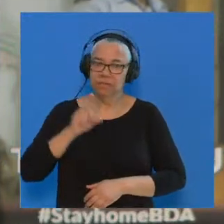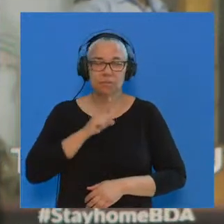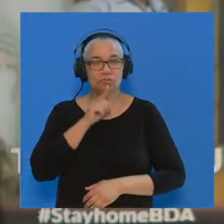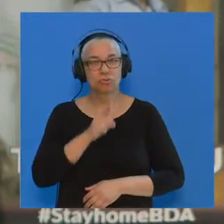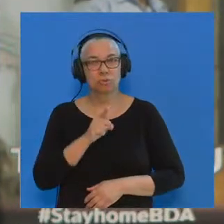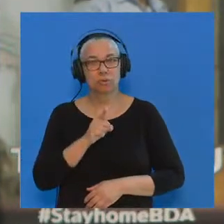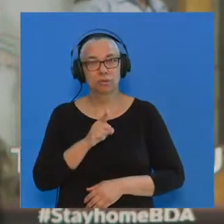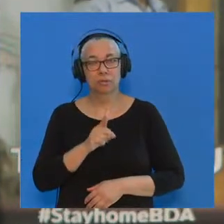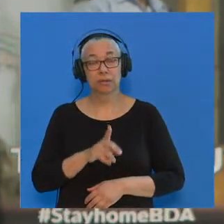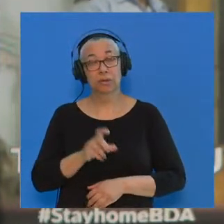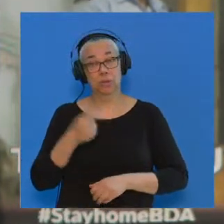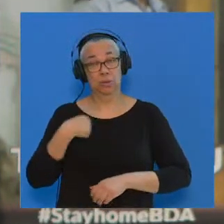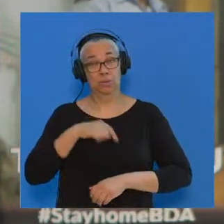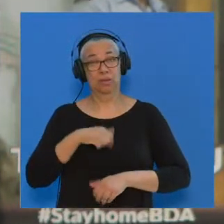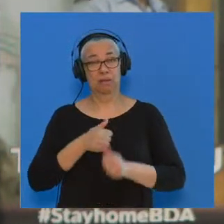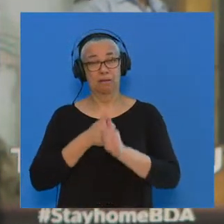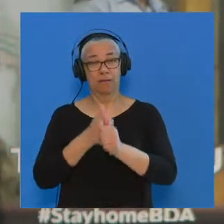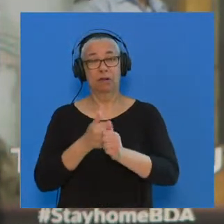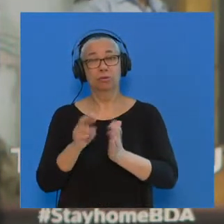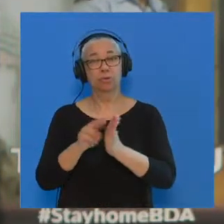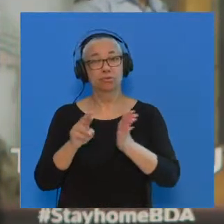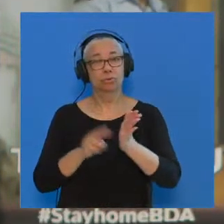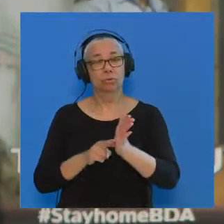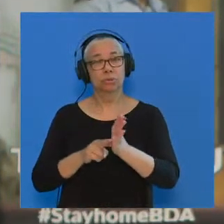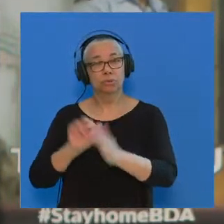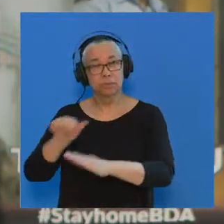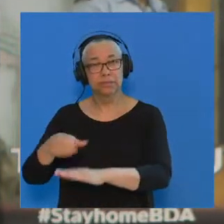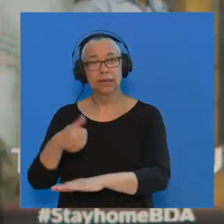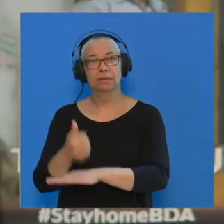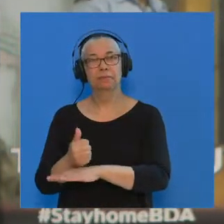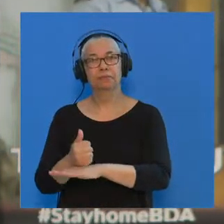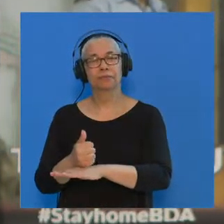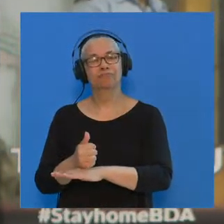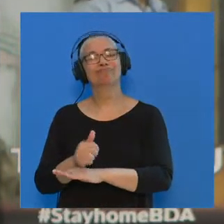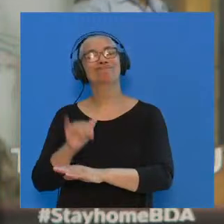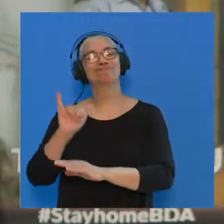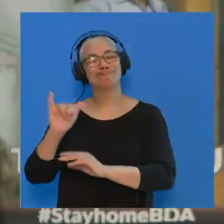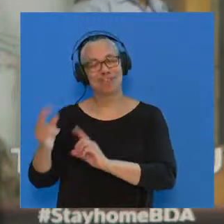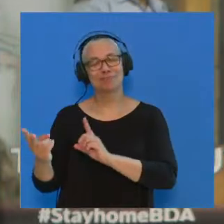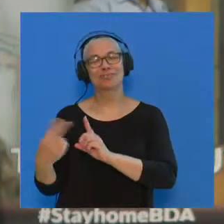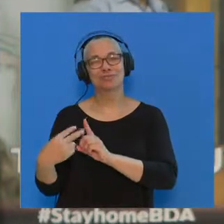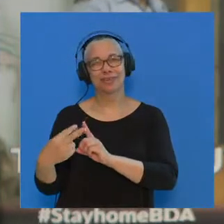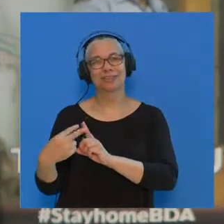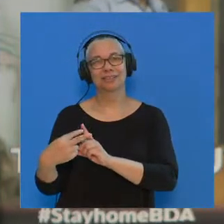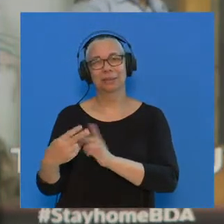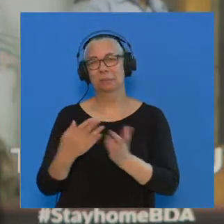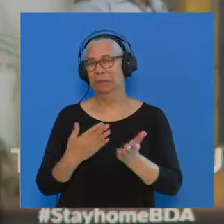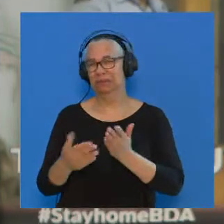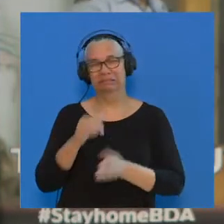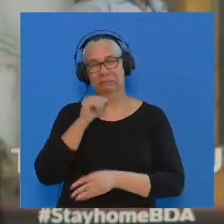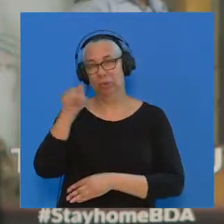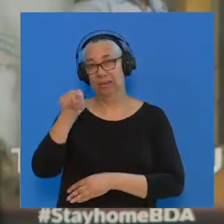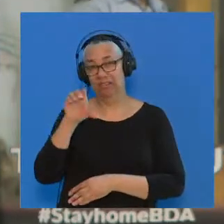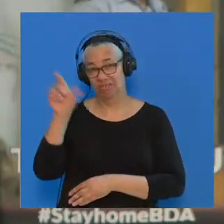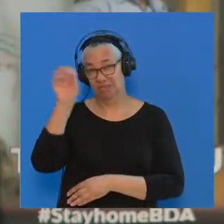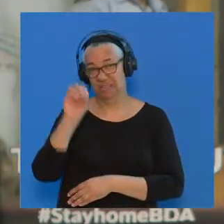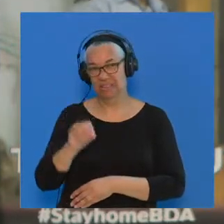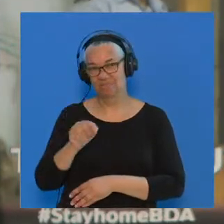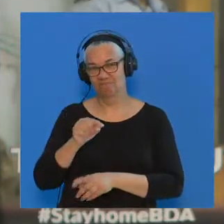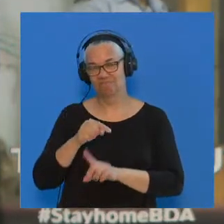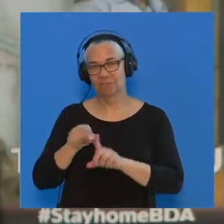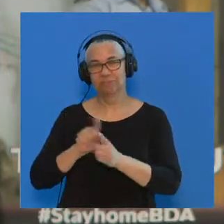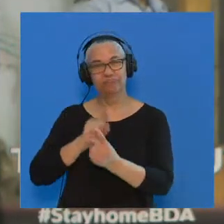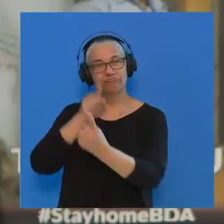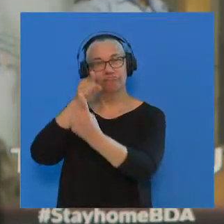be able to live by the rules of which we set out. And so from that particular perspective, I'm saying there may not be 100%, but we strive for 100%.